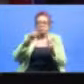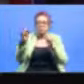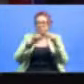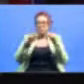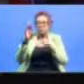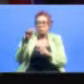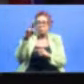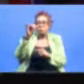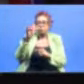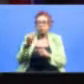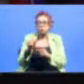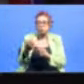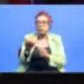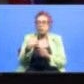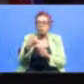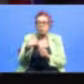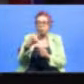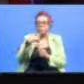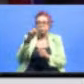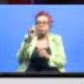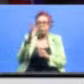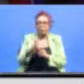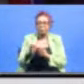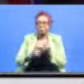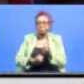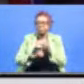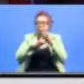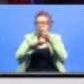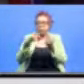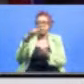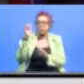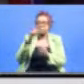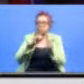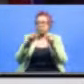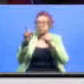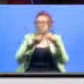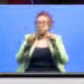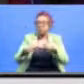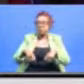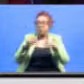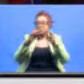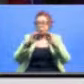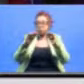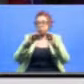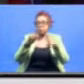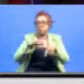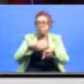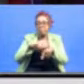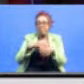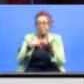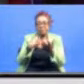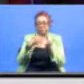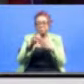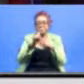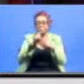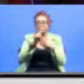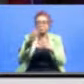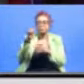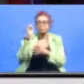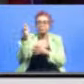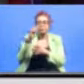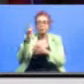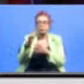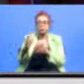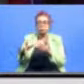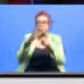has implored the Kenyans to rally behind Harambee Stars head coach Engin Firat after the tactician led Kenya to clinch the